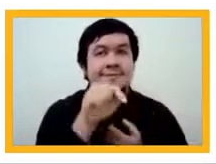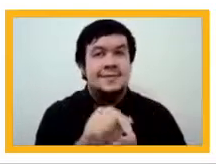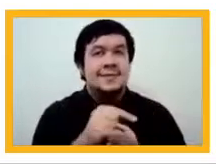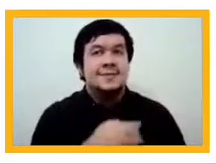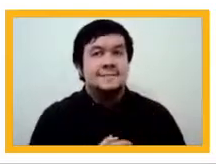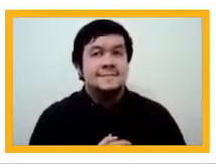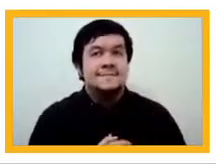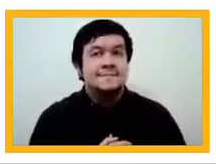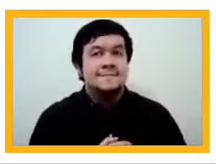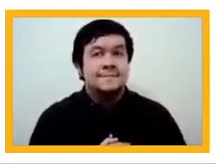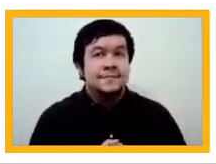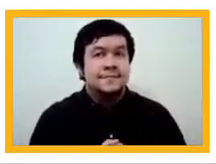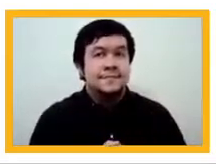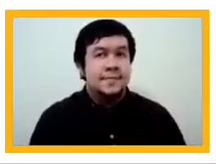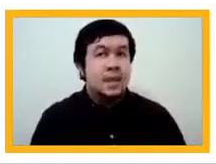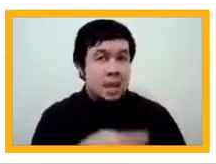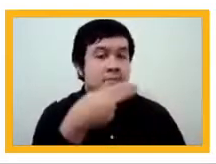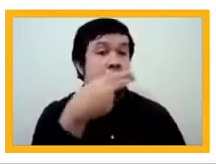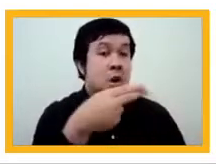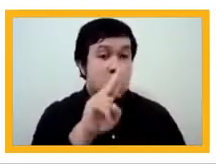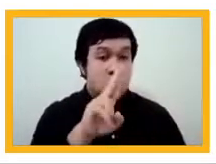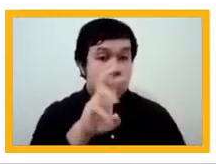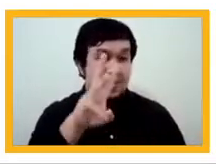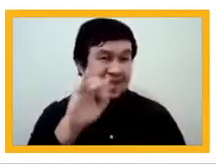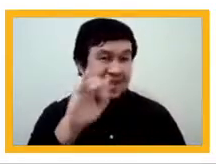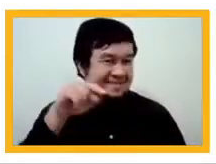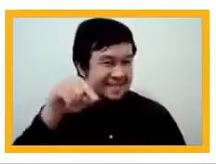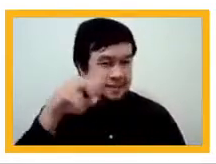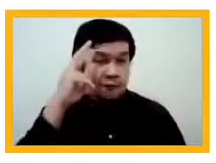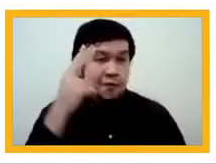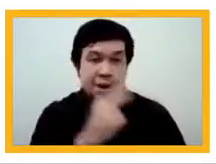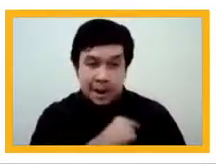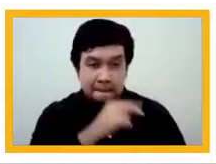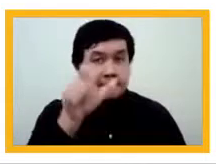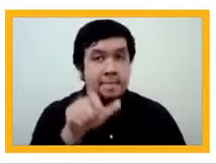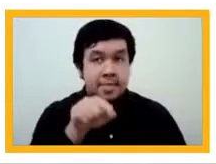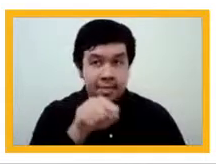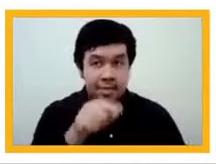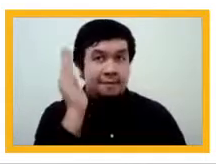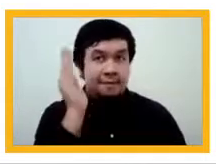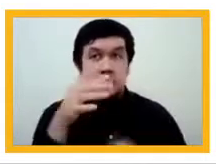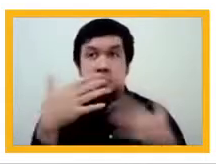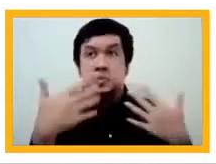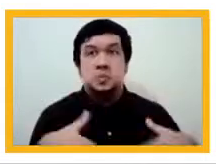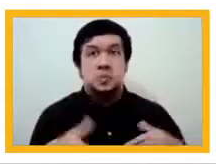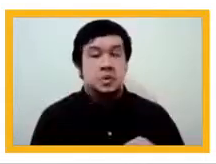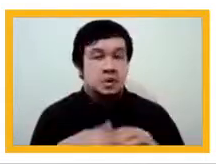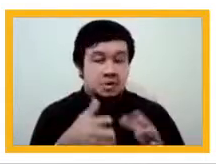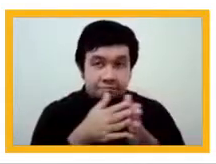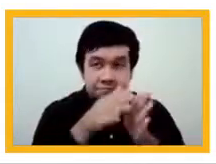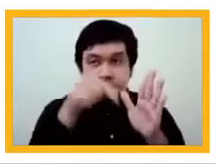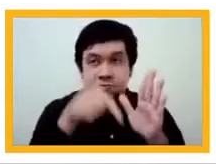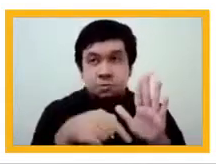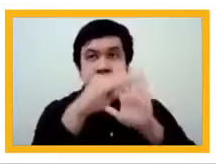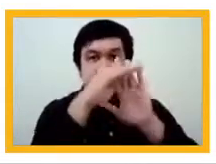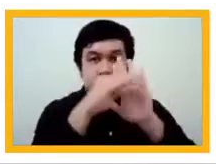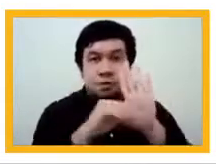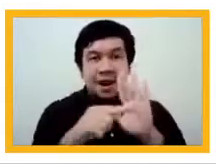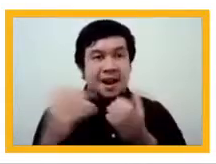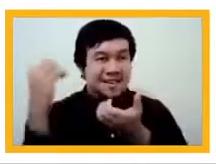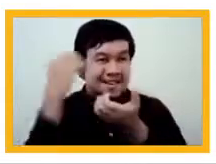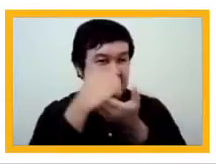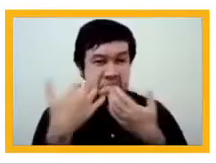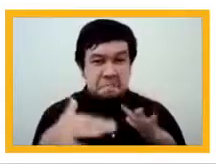more, because China is doing really a formidable job to create these incentives, and maybe some reflections on that.